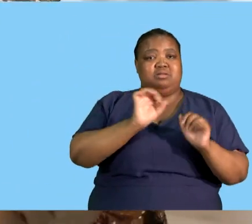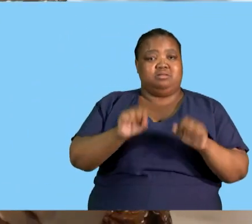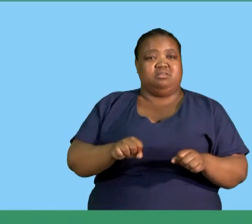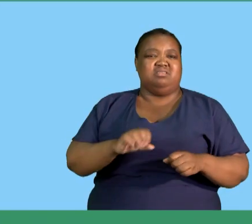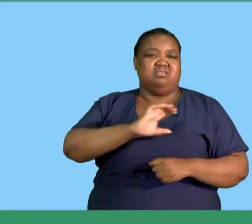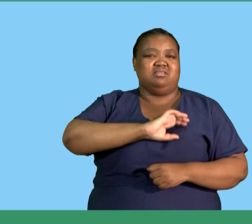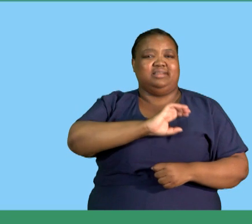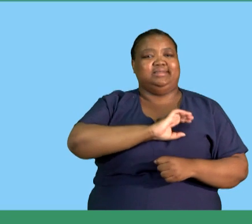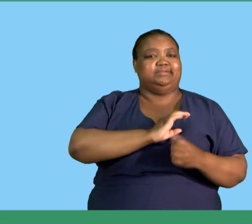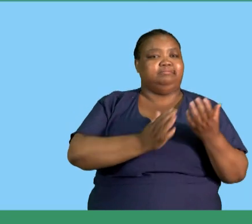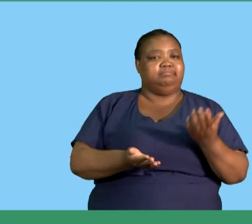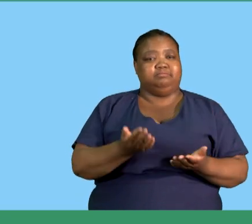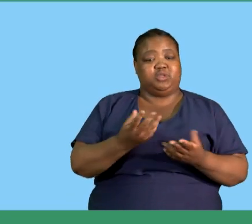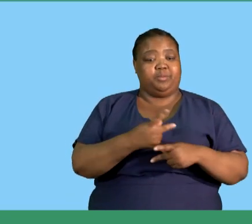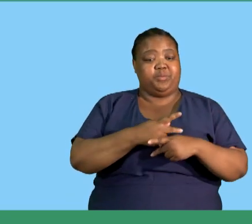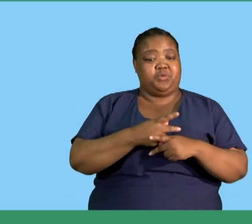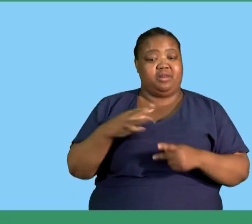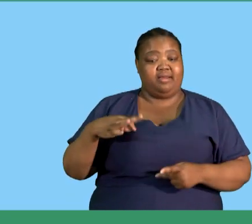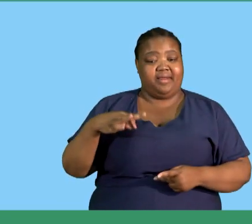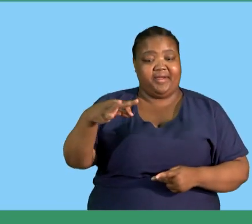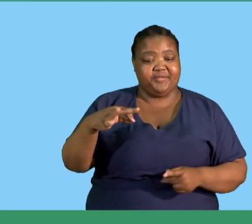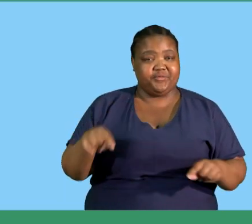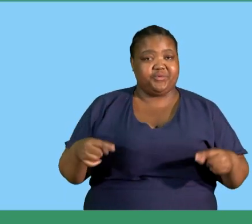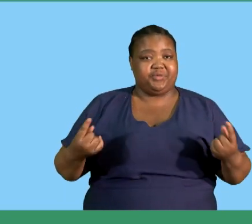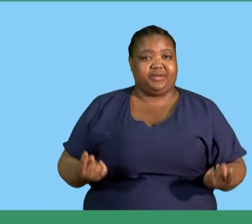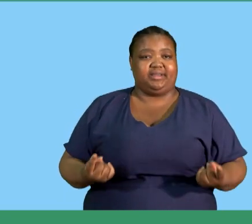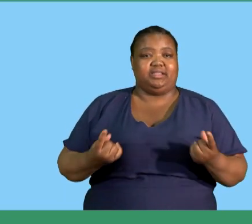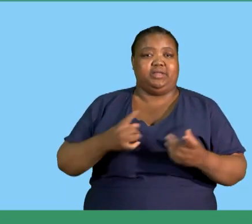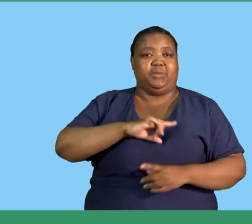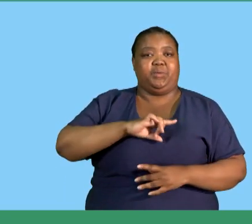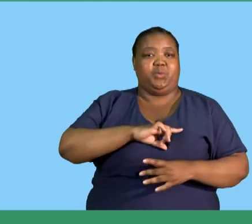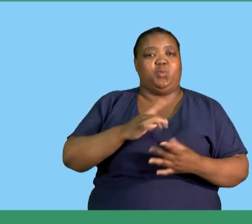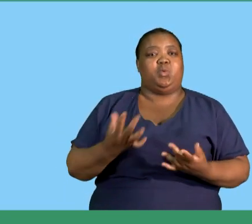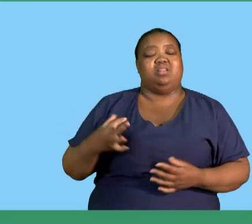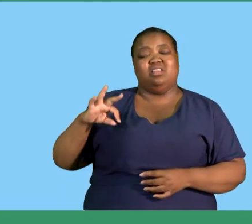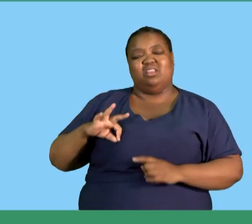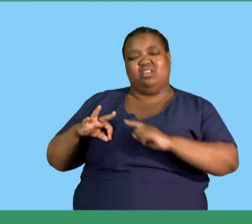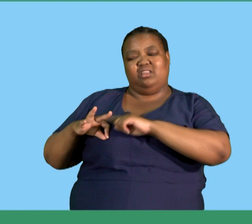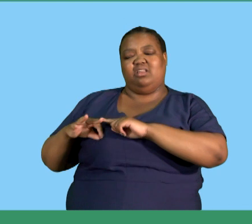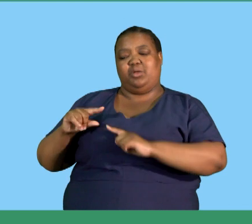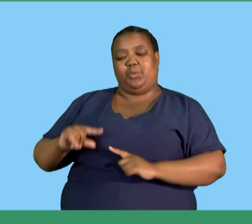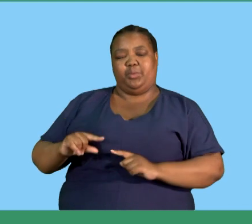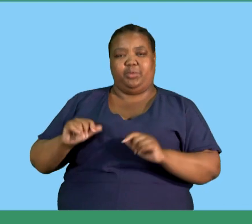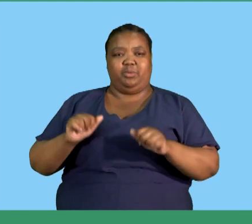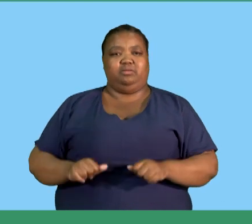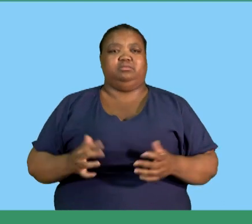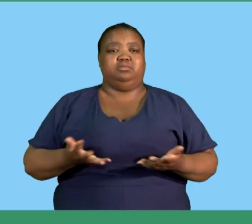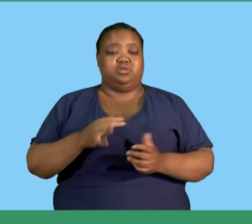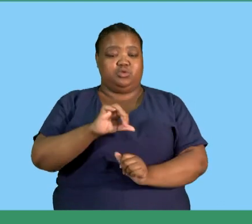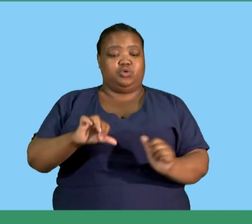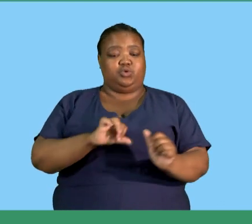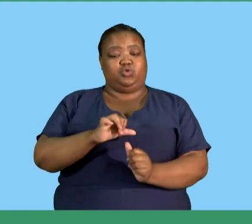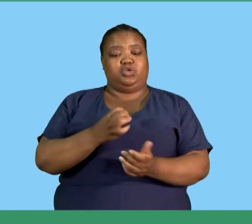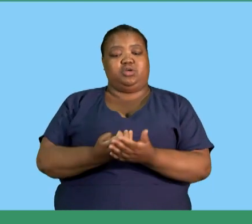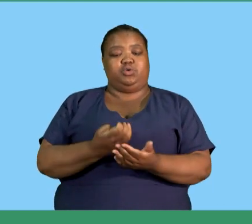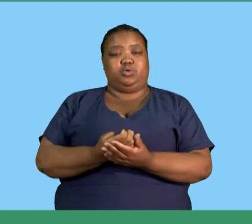So customers may not be able to afford products due to what? Due to low income levels. So here you can be reminded of